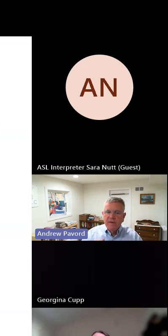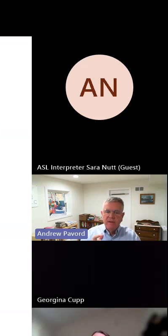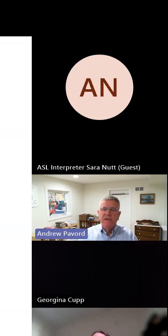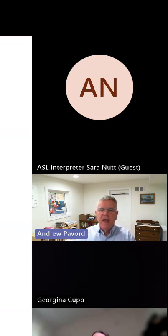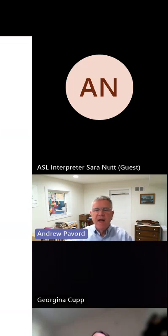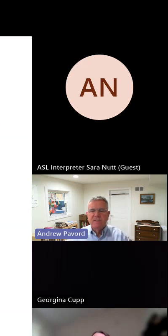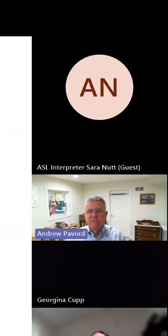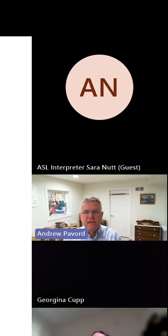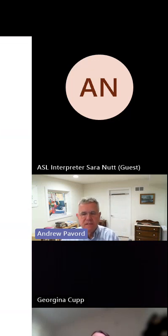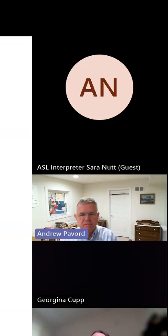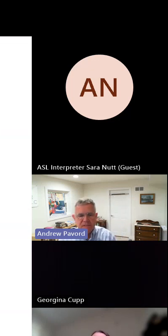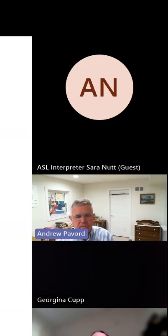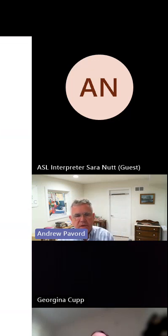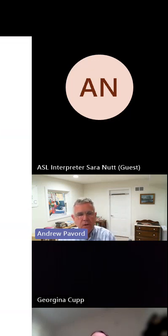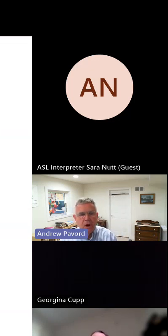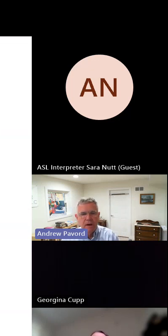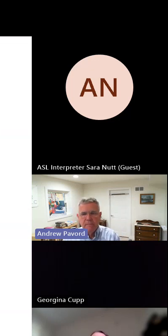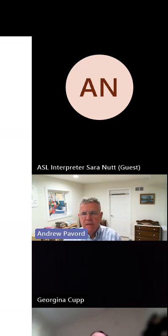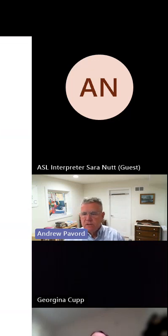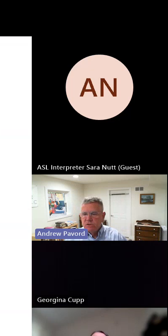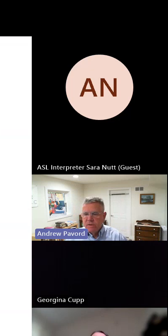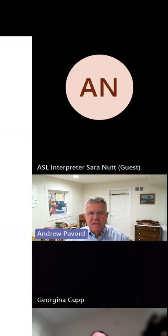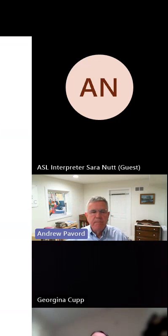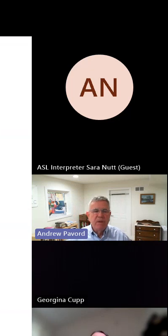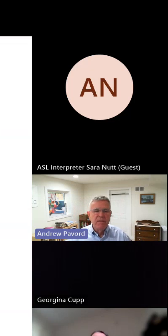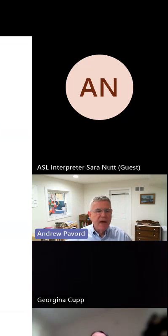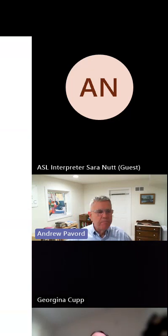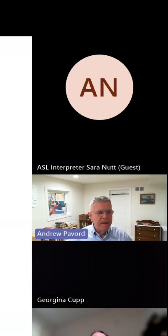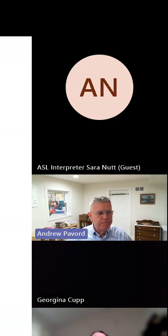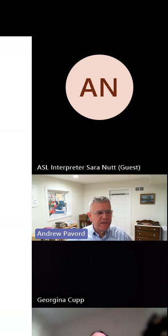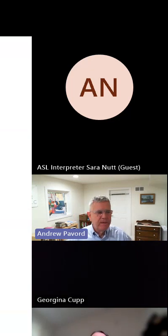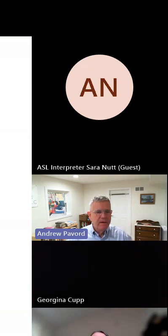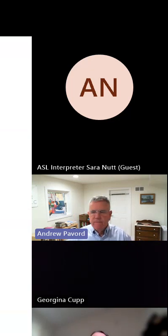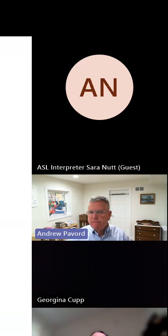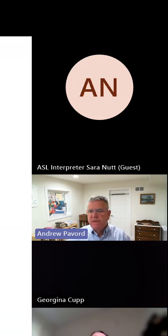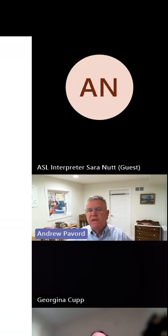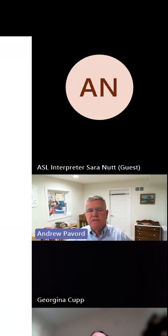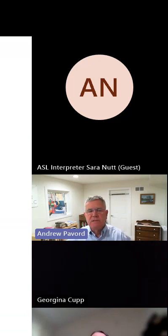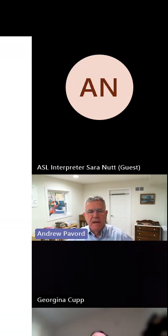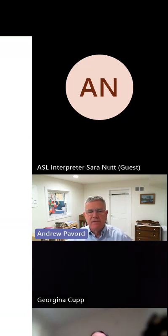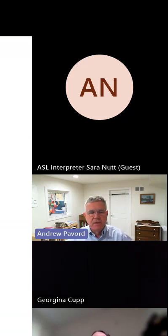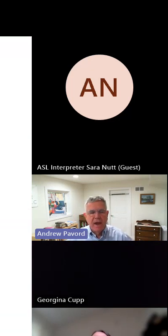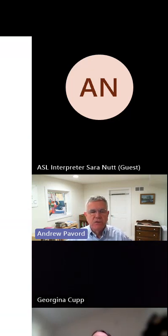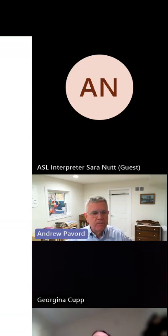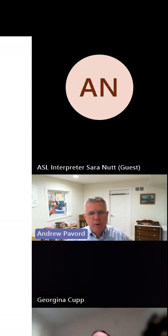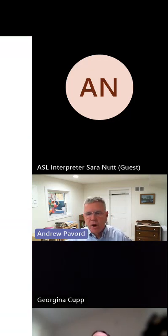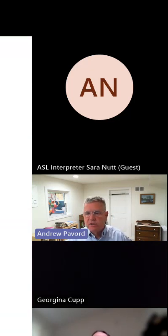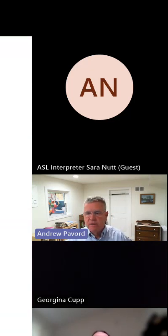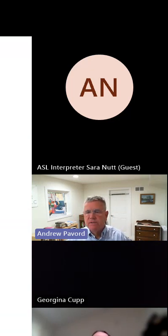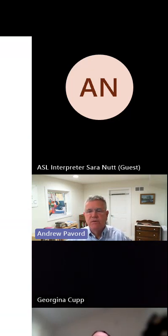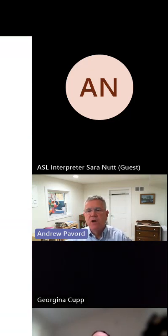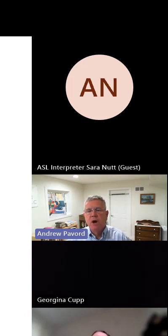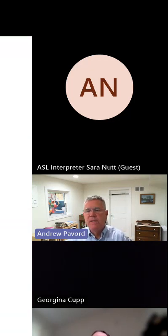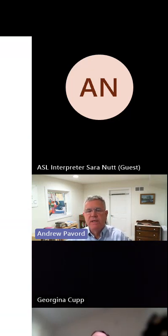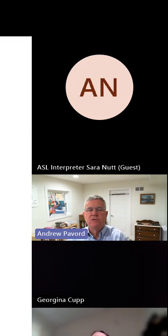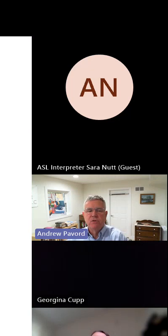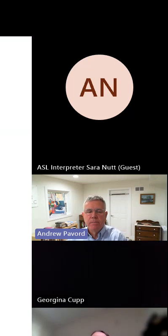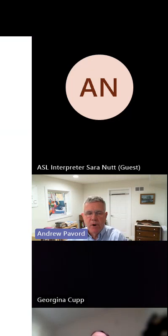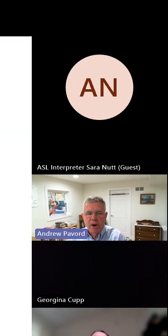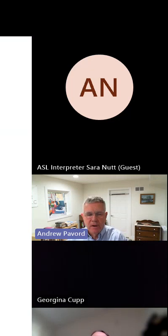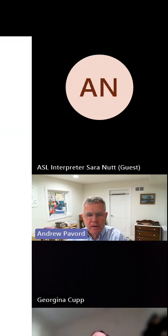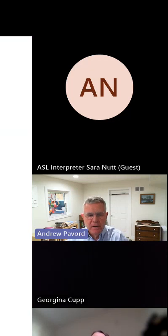important to note that it has to be a specific law. So an example of that might be fees at the National Park Service for